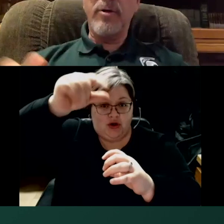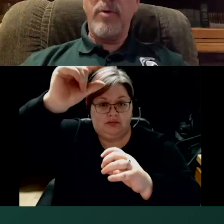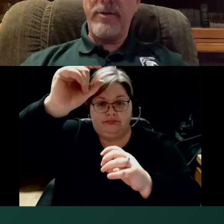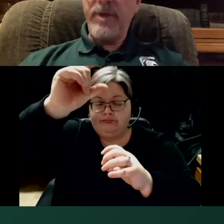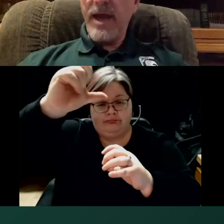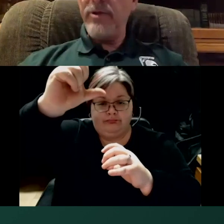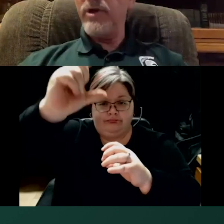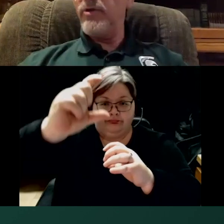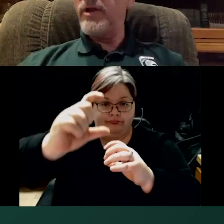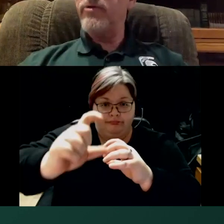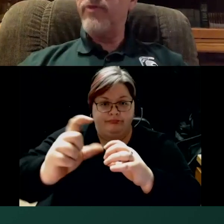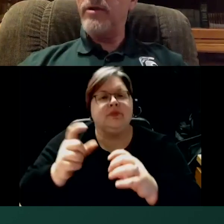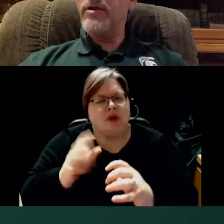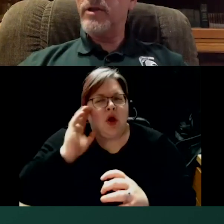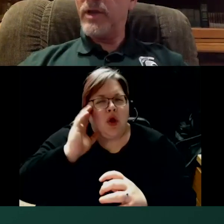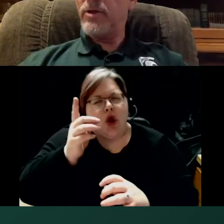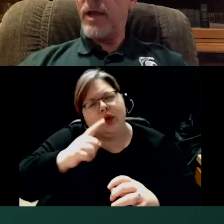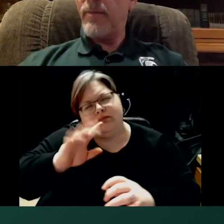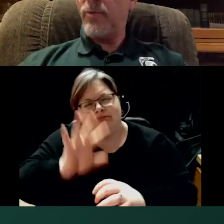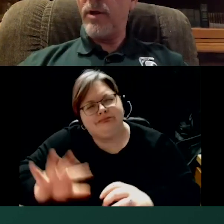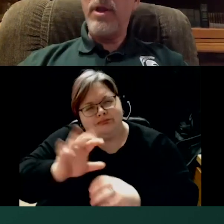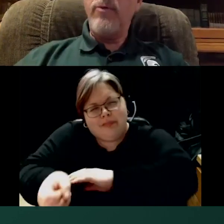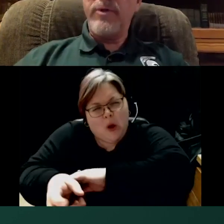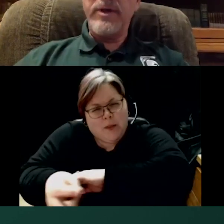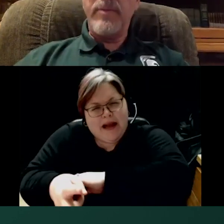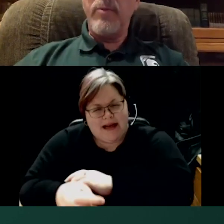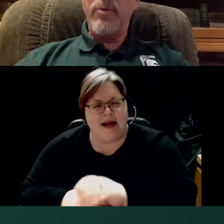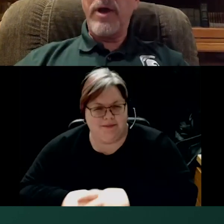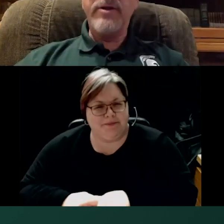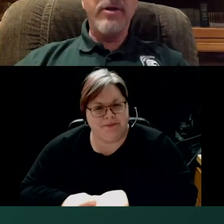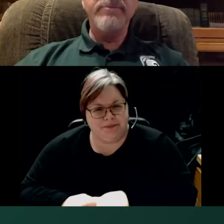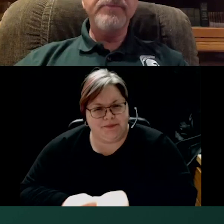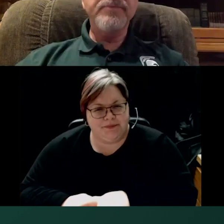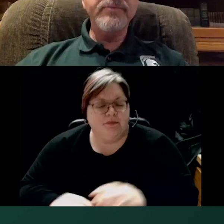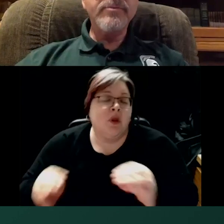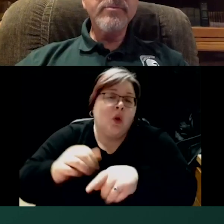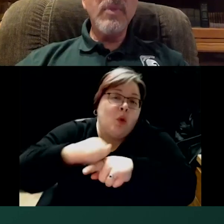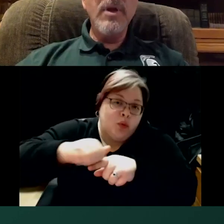and so on. And you can use the other phases to tell time as well with a little bit more practice.